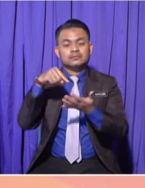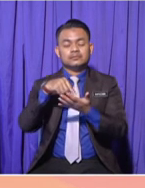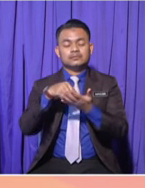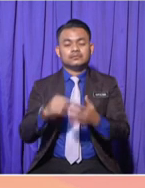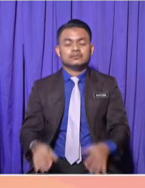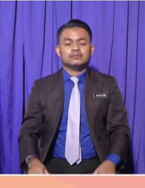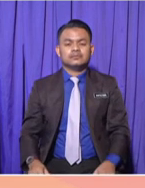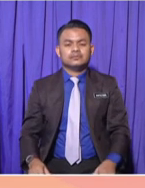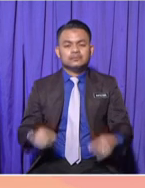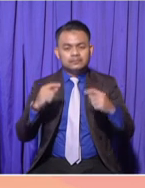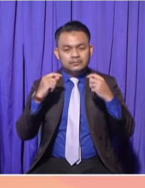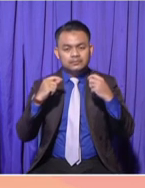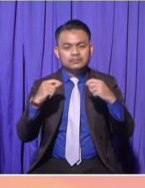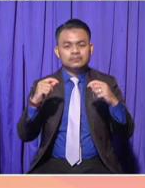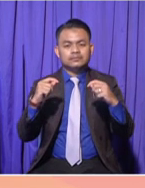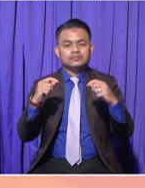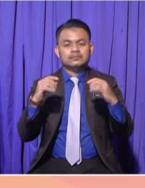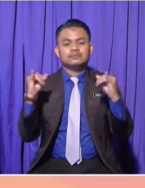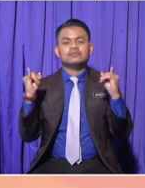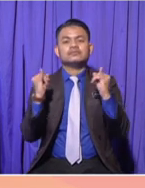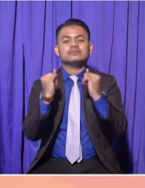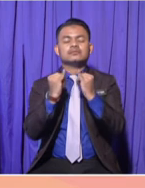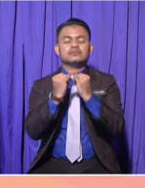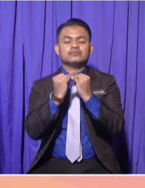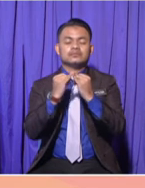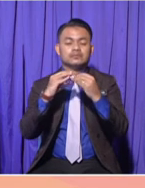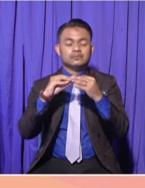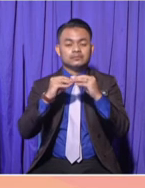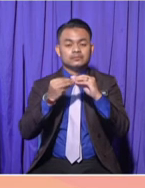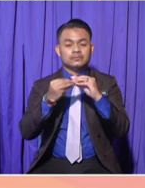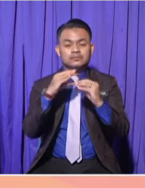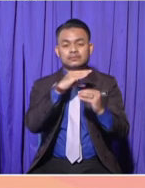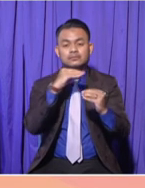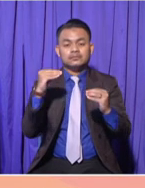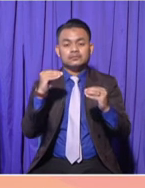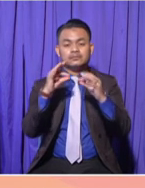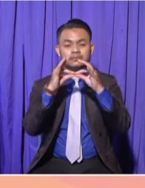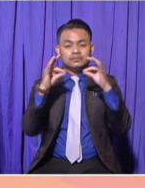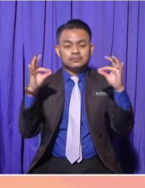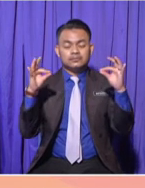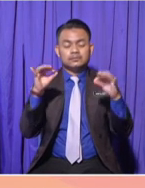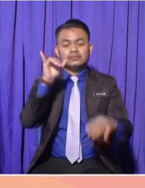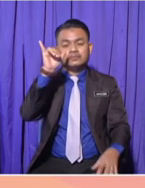to match the numerals with the correct words.